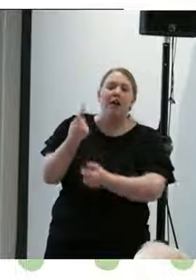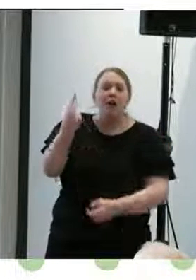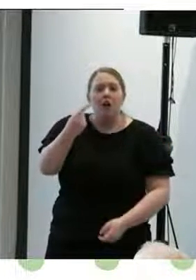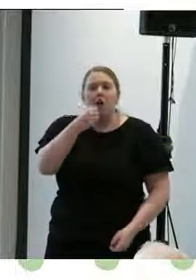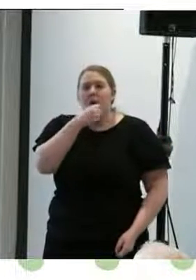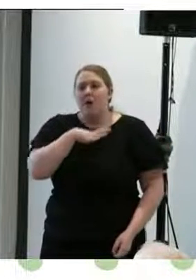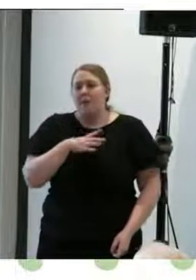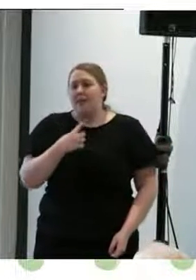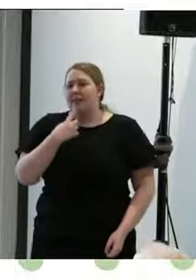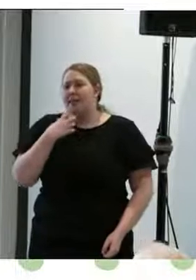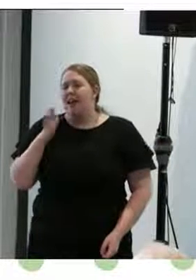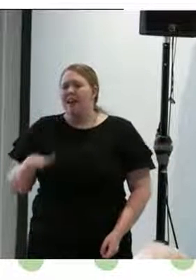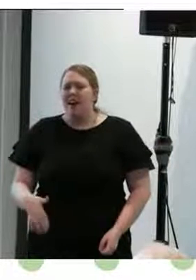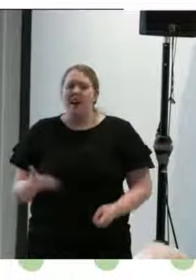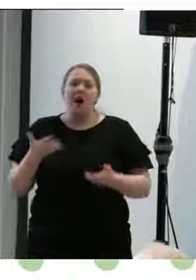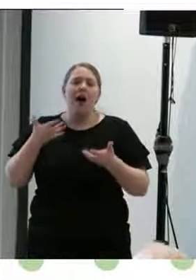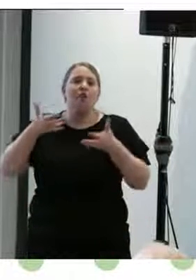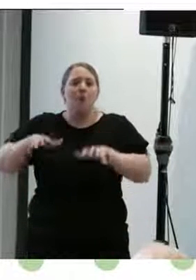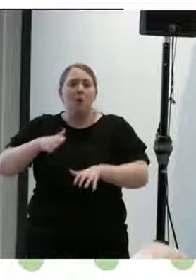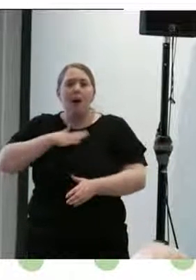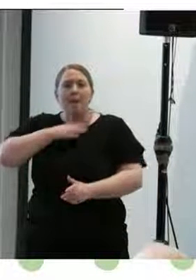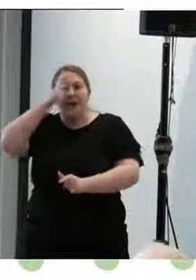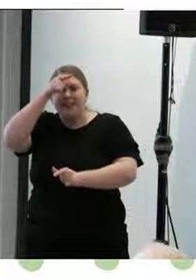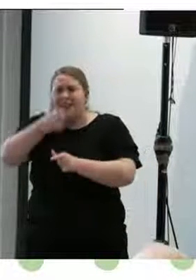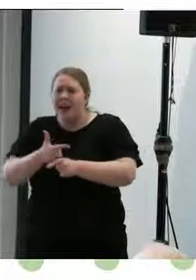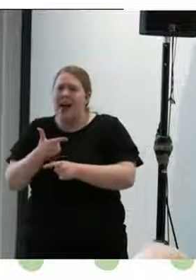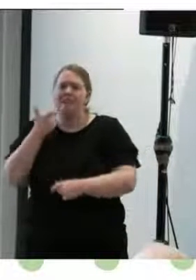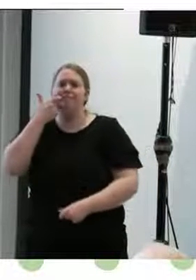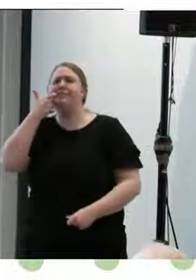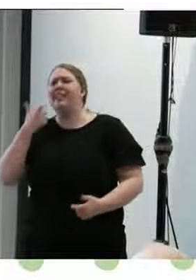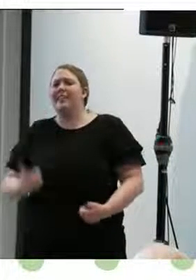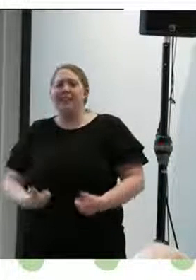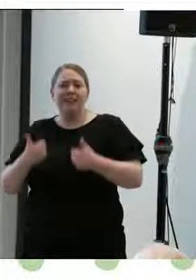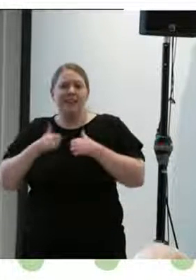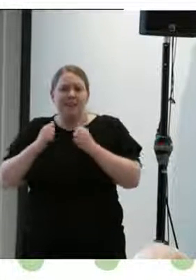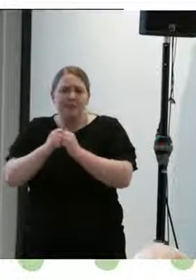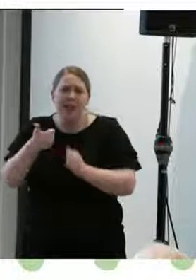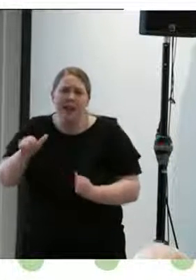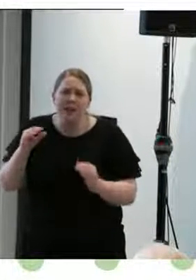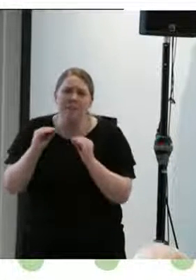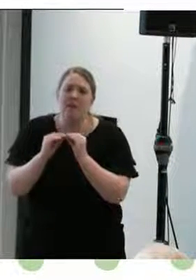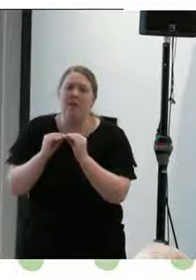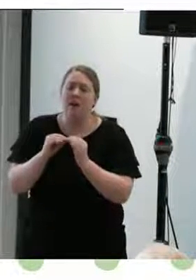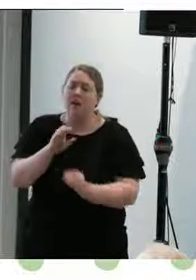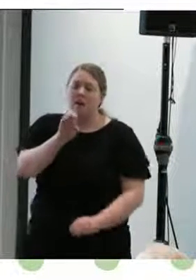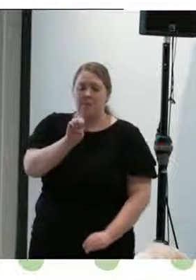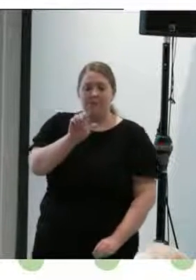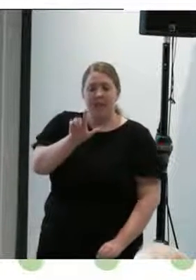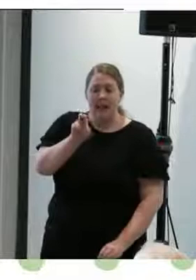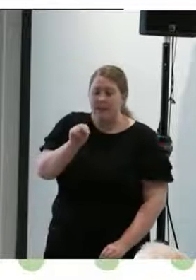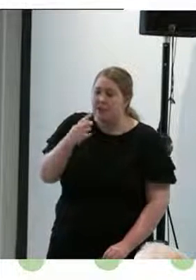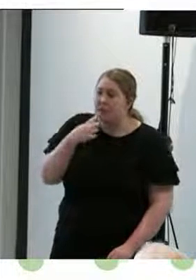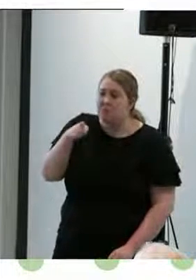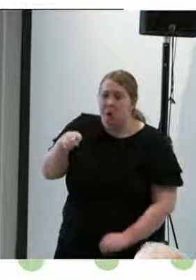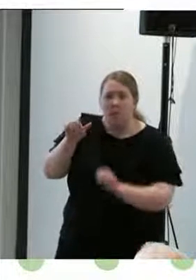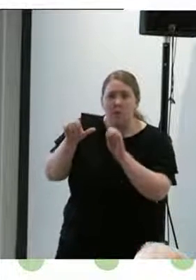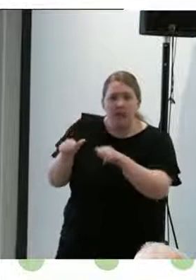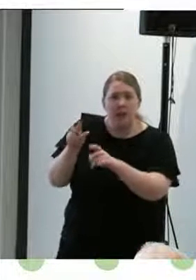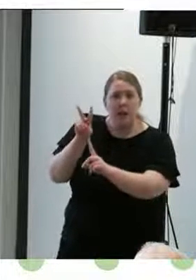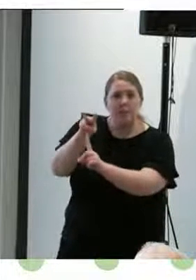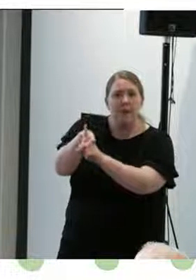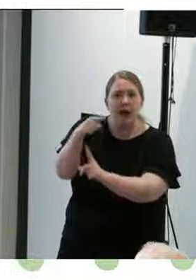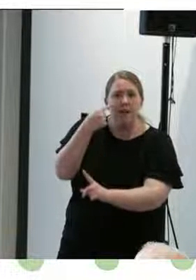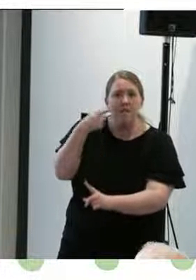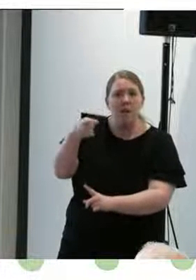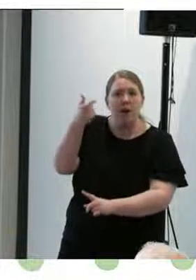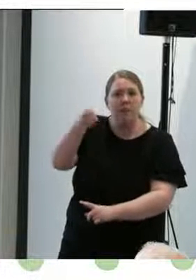how she doesn't want her heroin-addicted son to live with her anymore. And so Ellen tells her about how he might apply for public housing. A